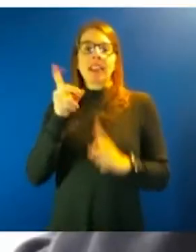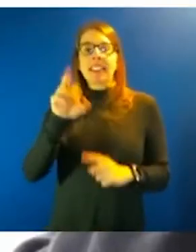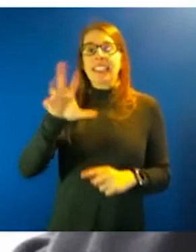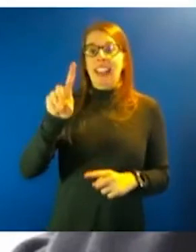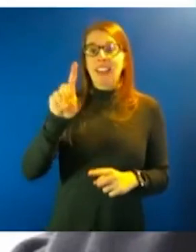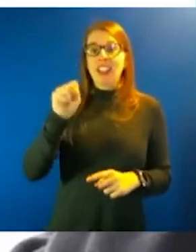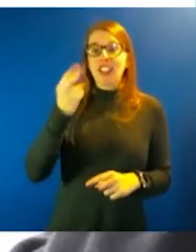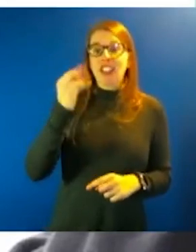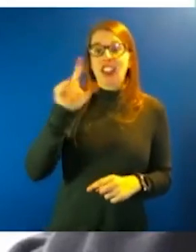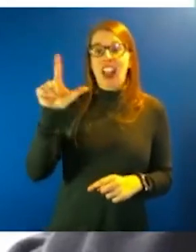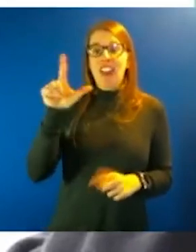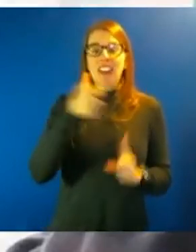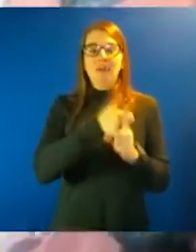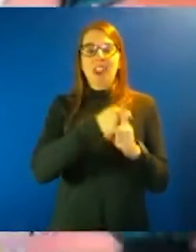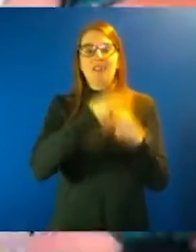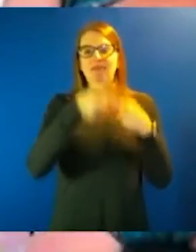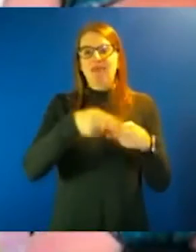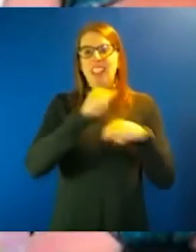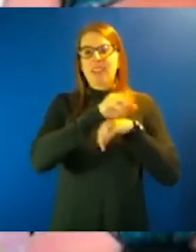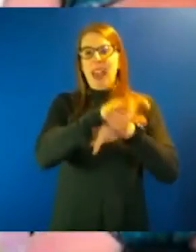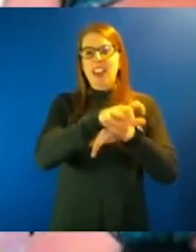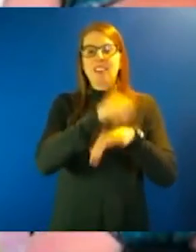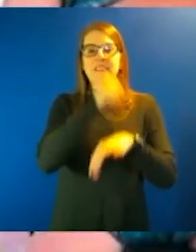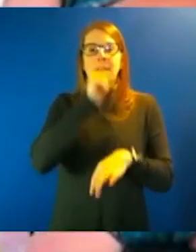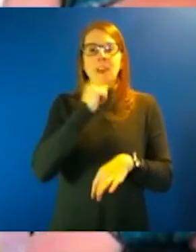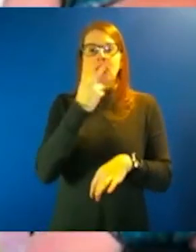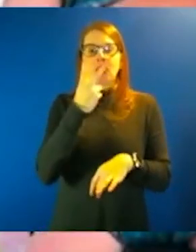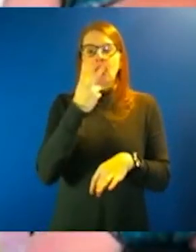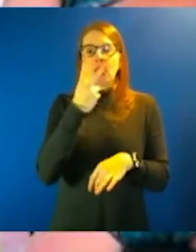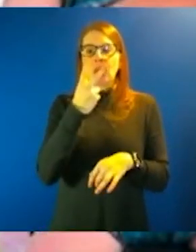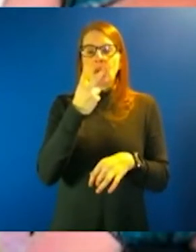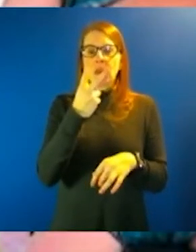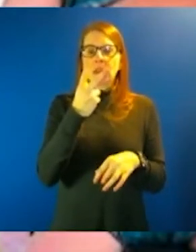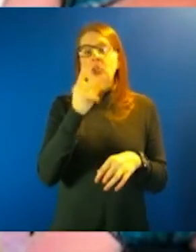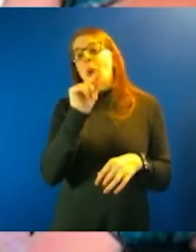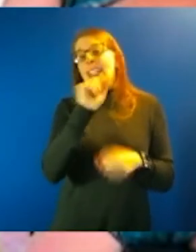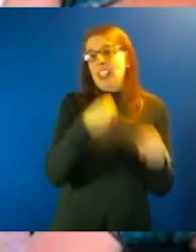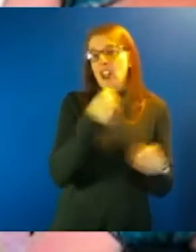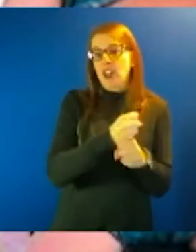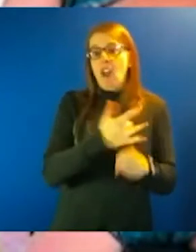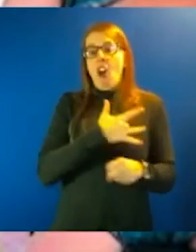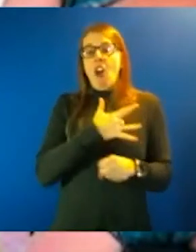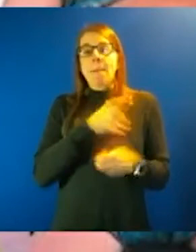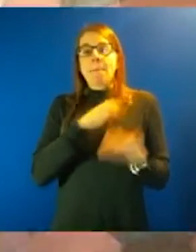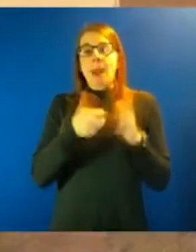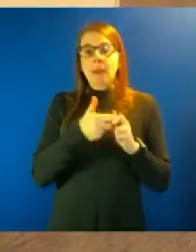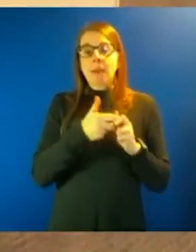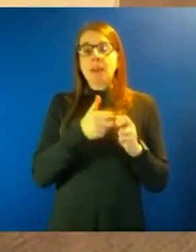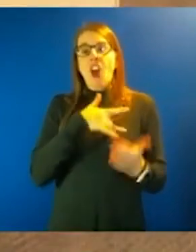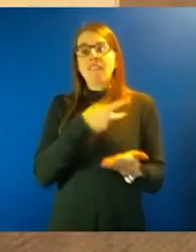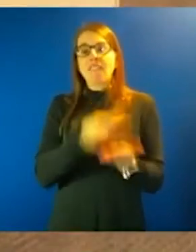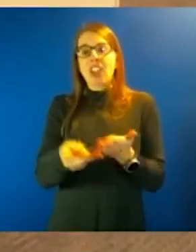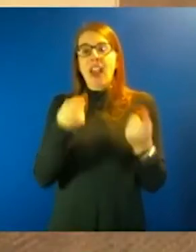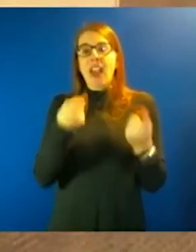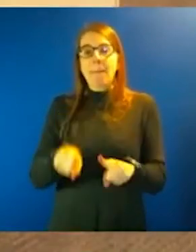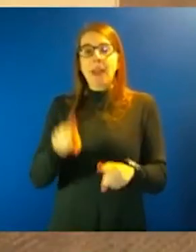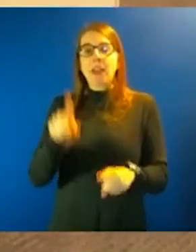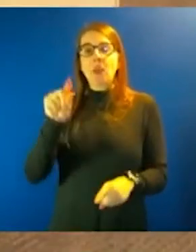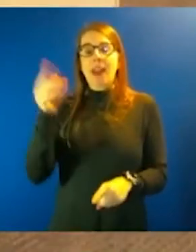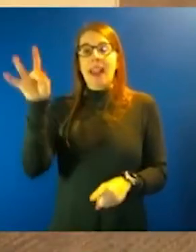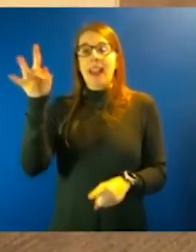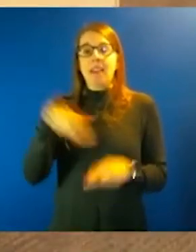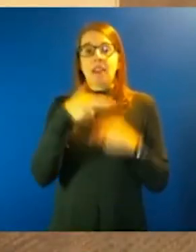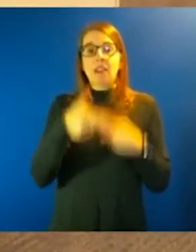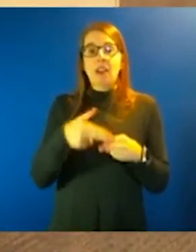as Spider, suffered nearly 2 decades of heart problems that led to heart failure in 2018. He had what's called